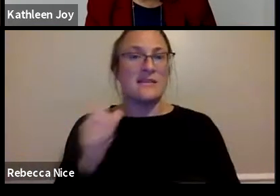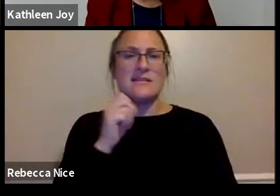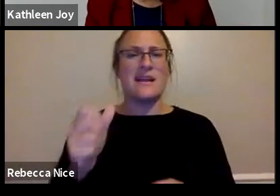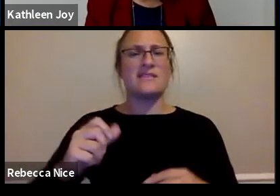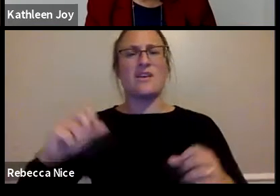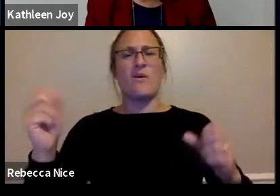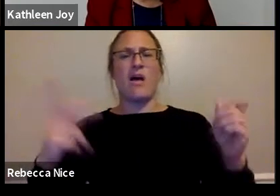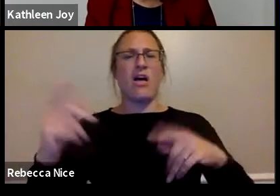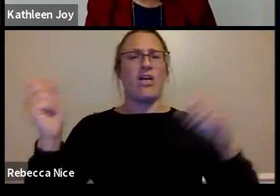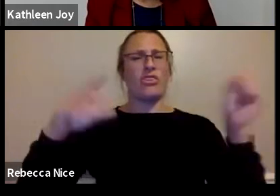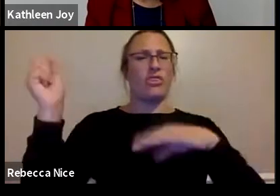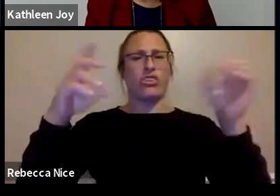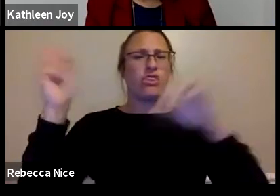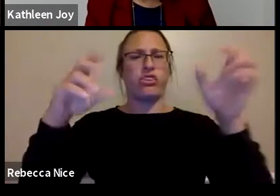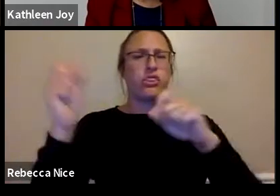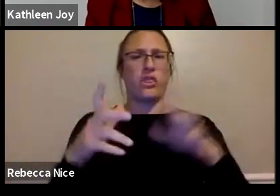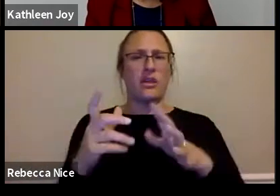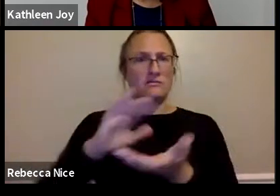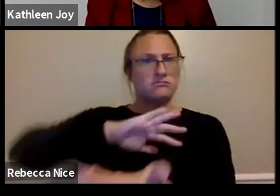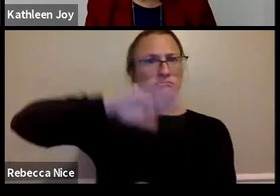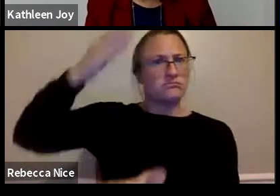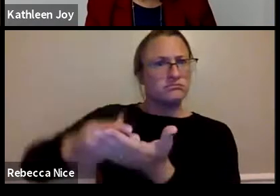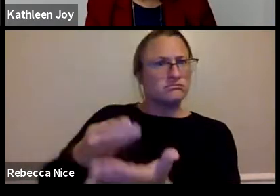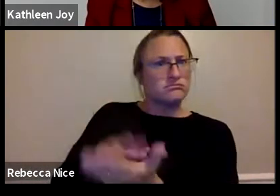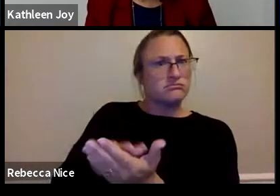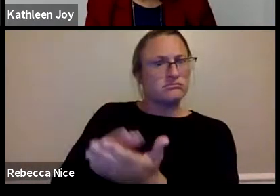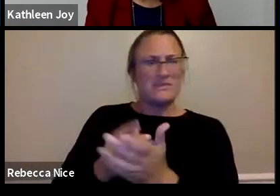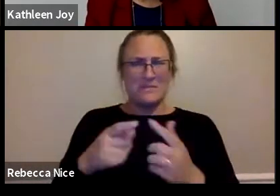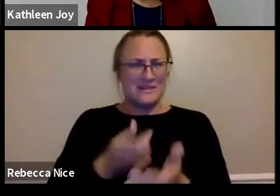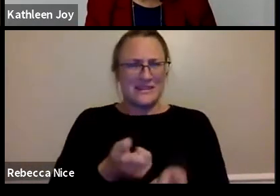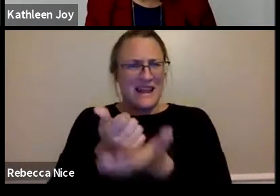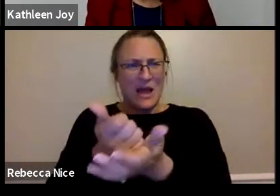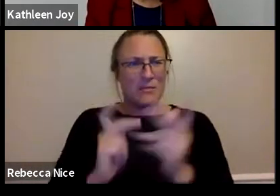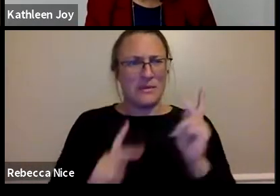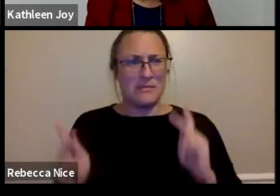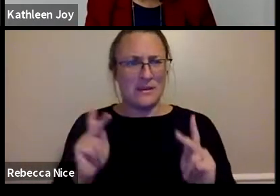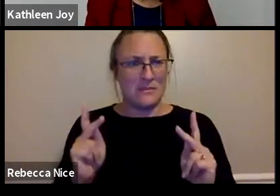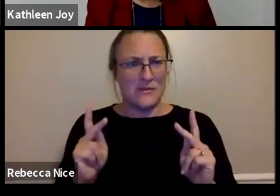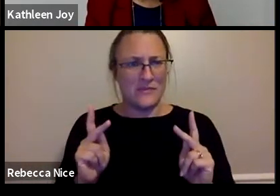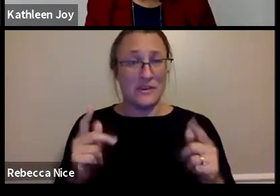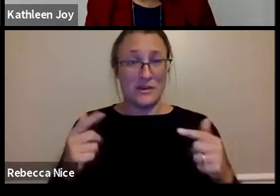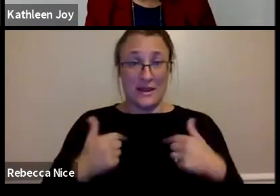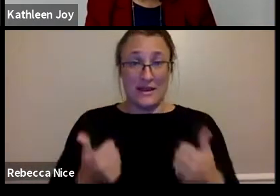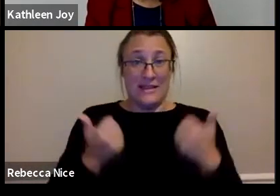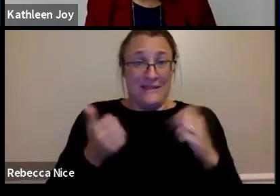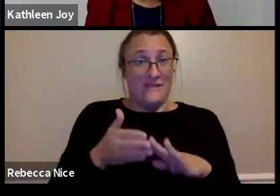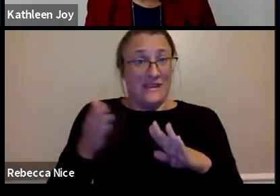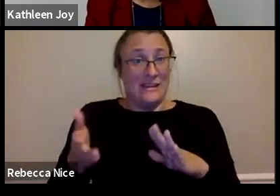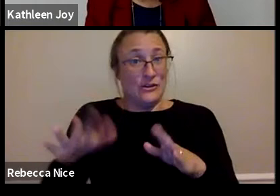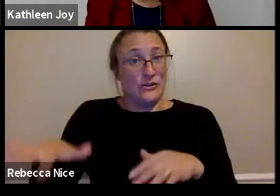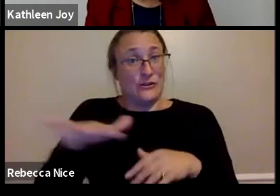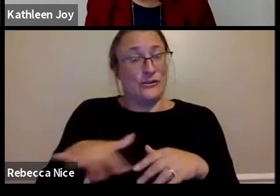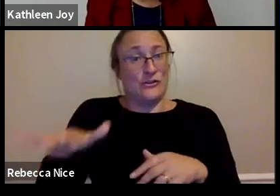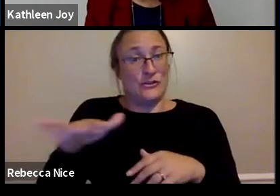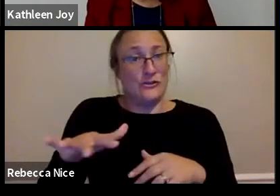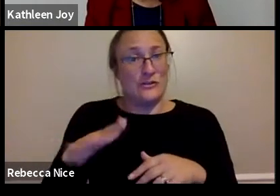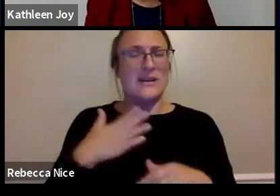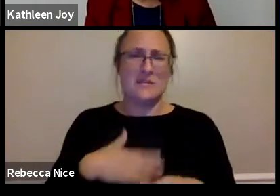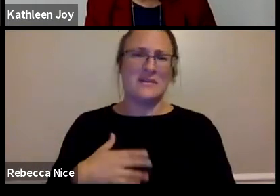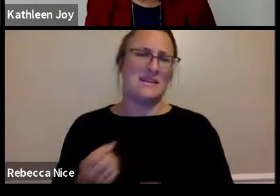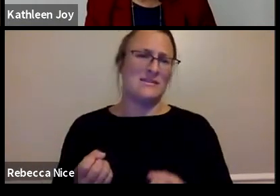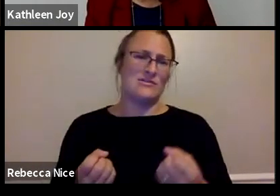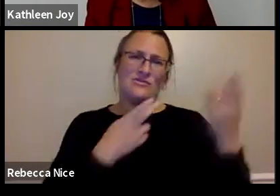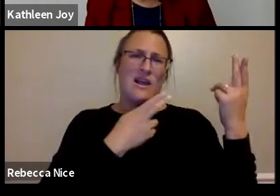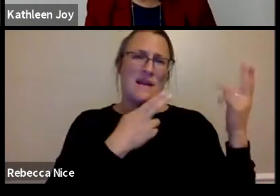billion boondoggle, which won't help anyone? So as a neighbor, we're asking you to scrap this